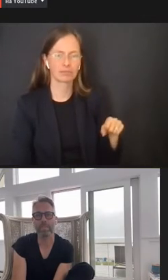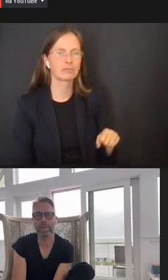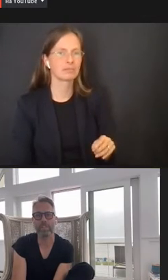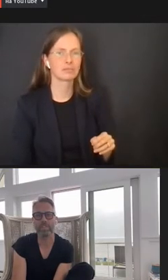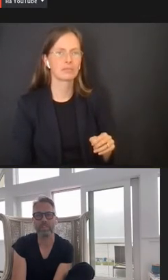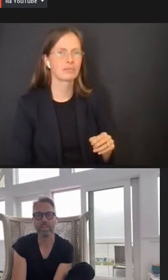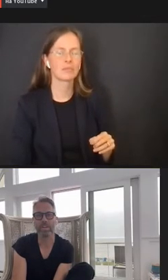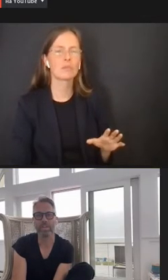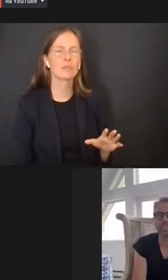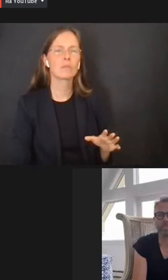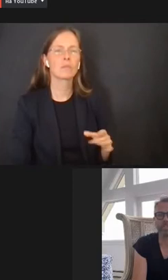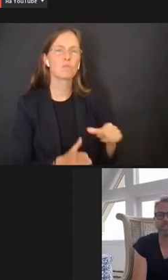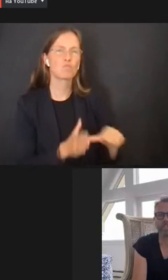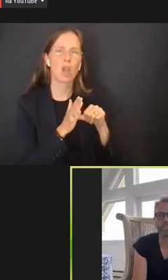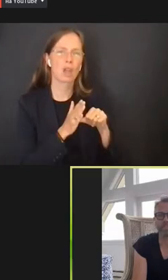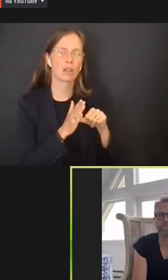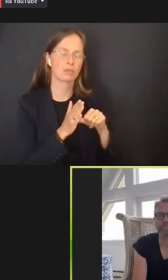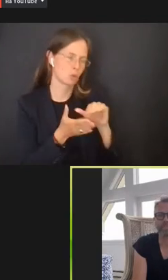It's just damn impressive. I'm sorry, Misha.